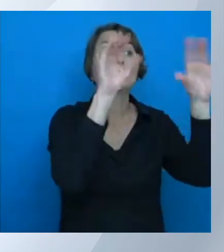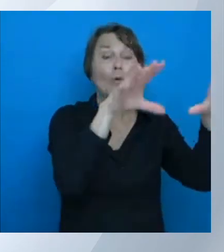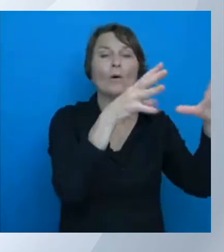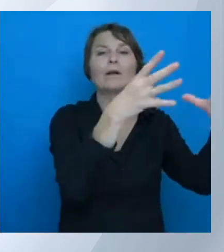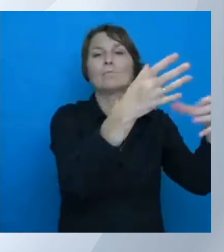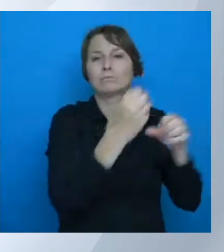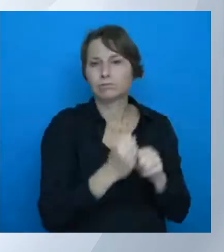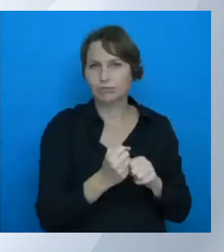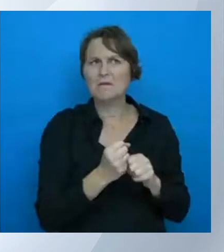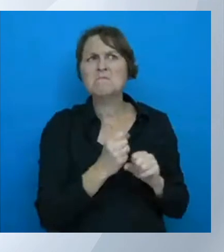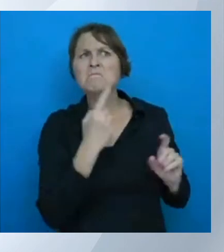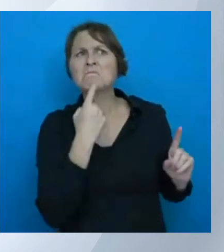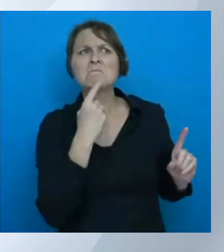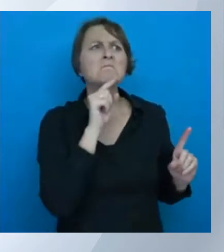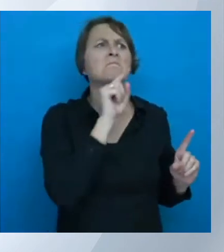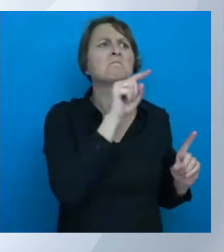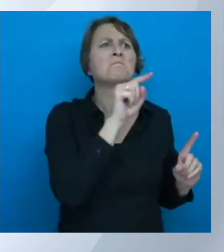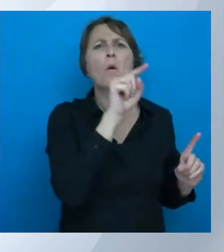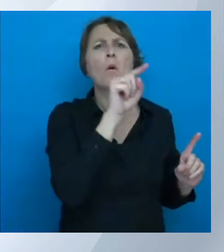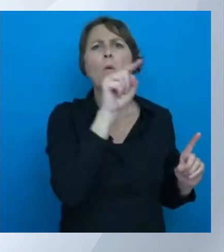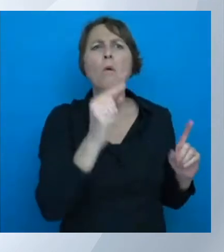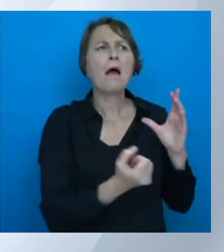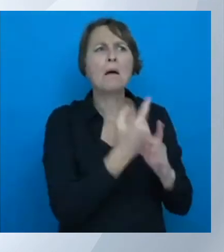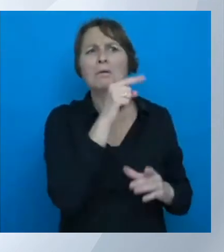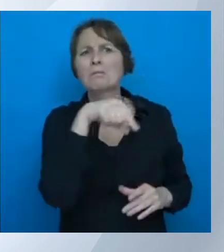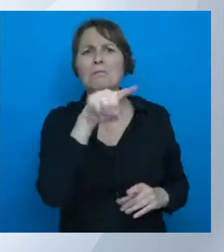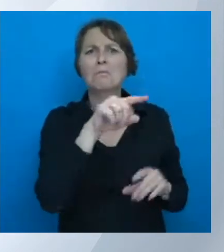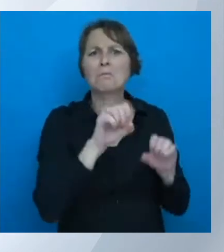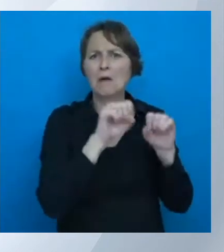out what's going around in my system.